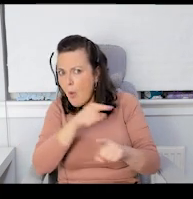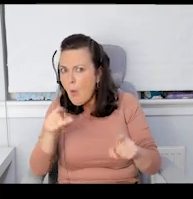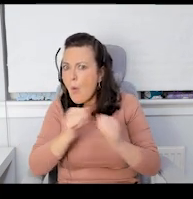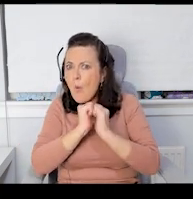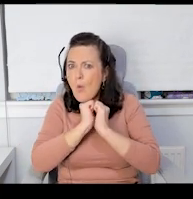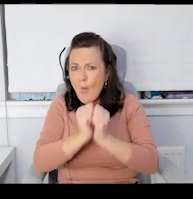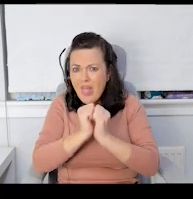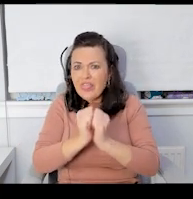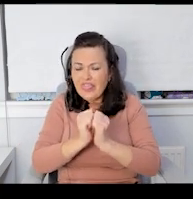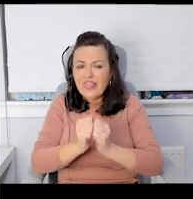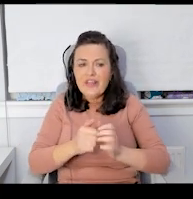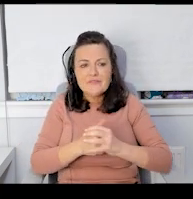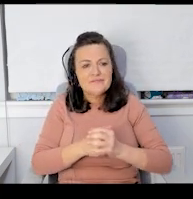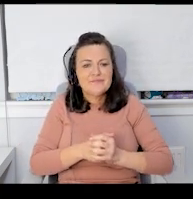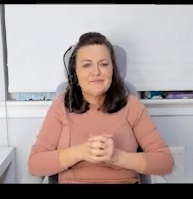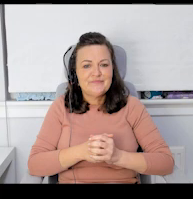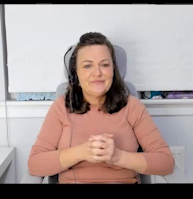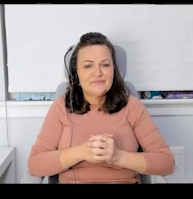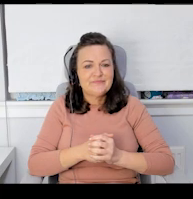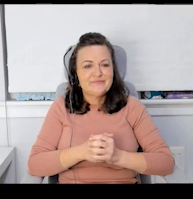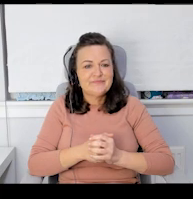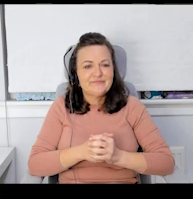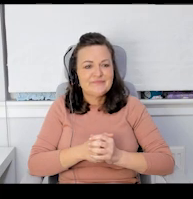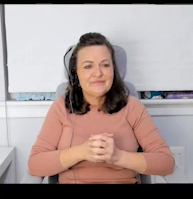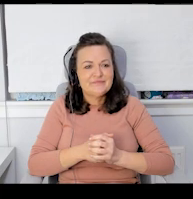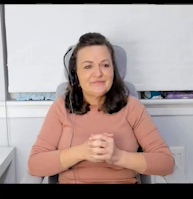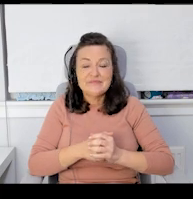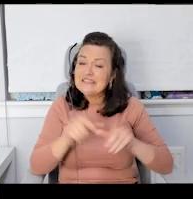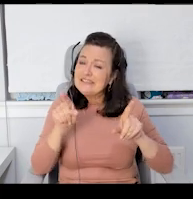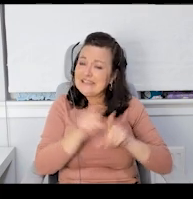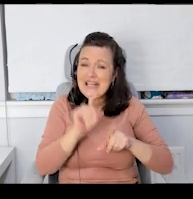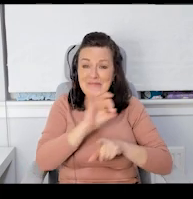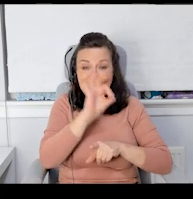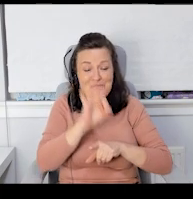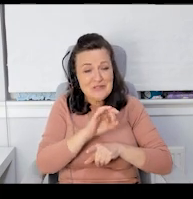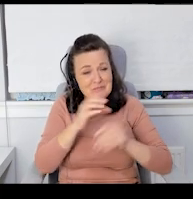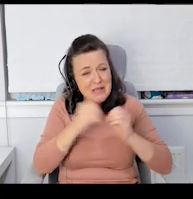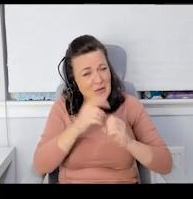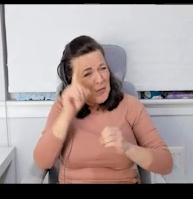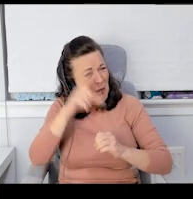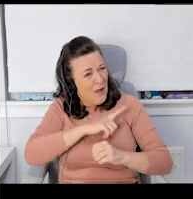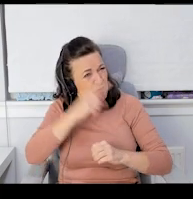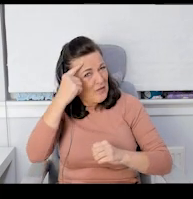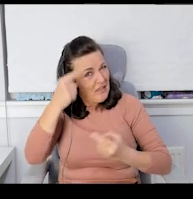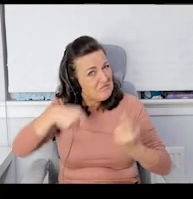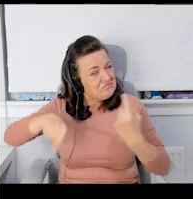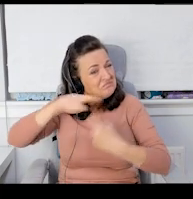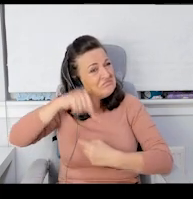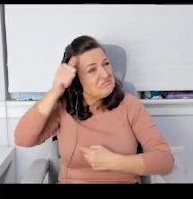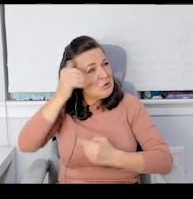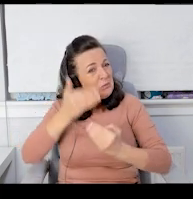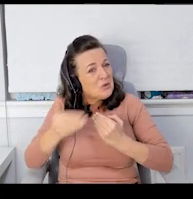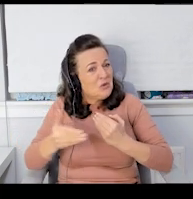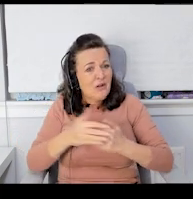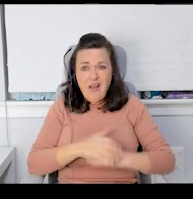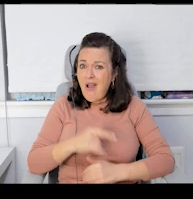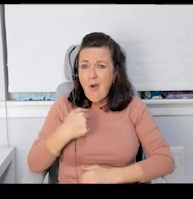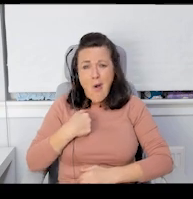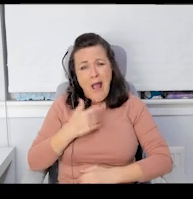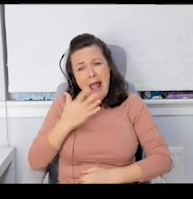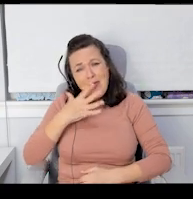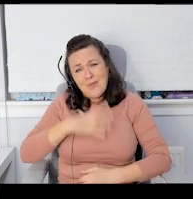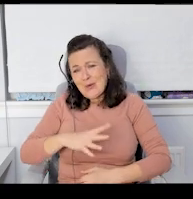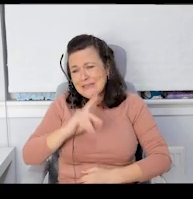And Bethany, back to yourself then. Why do you think more people, parents, carers need to know about apprenticeships? I think I'd just like to